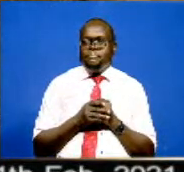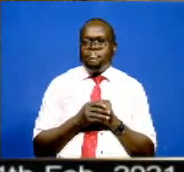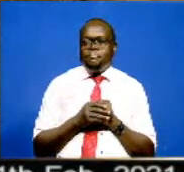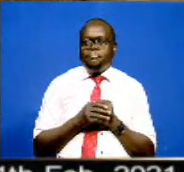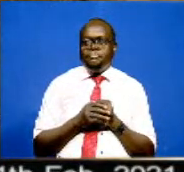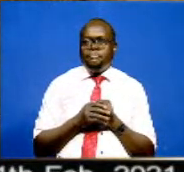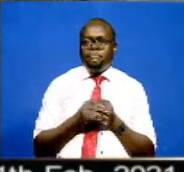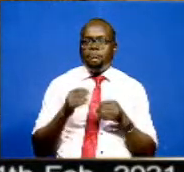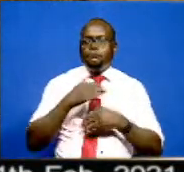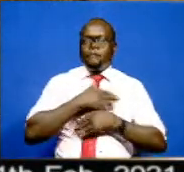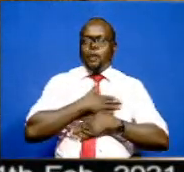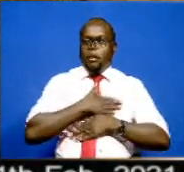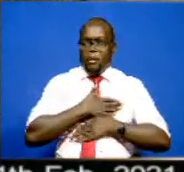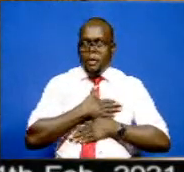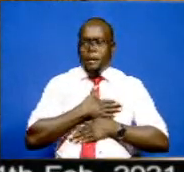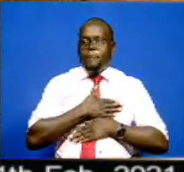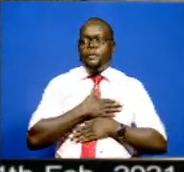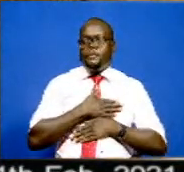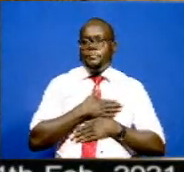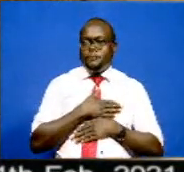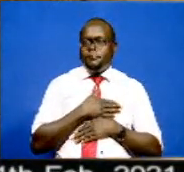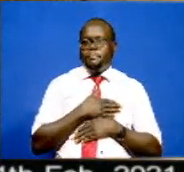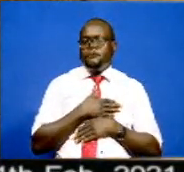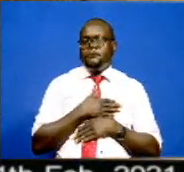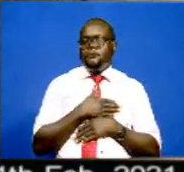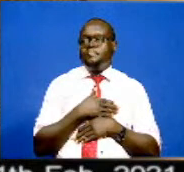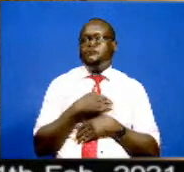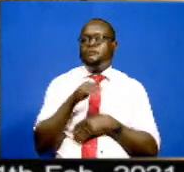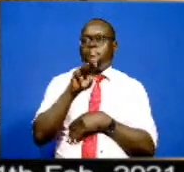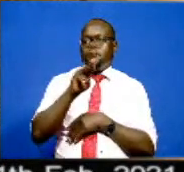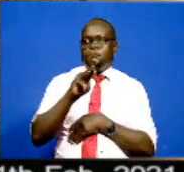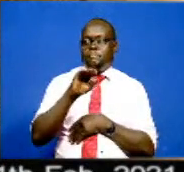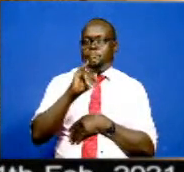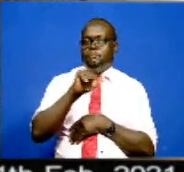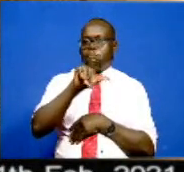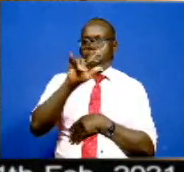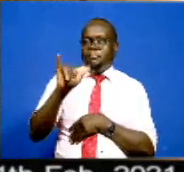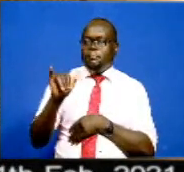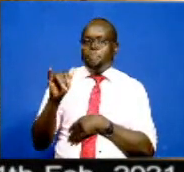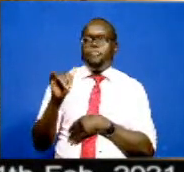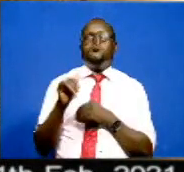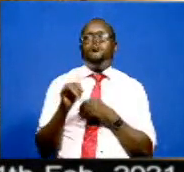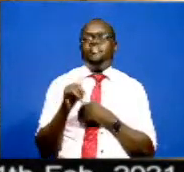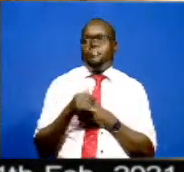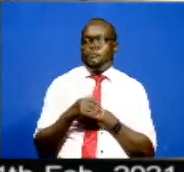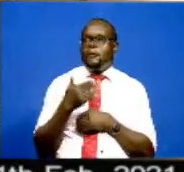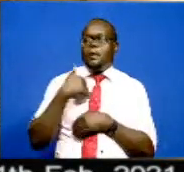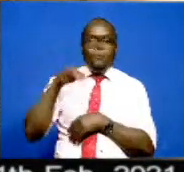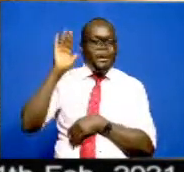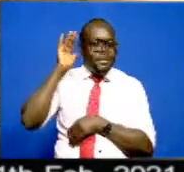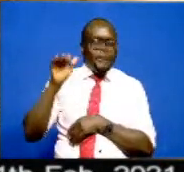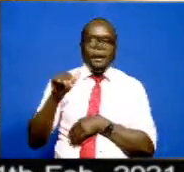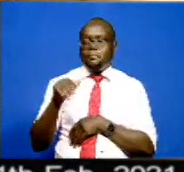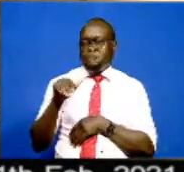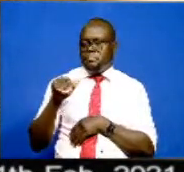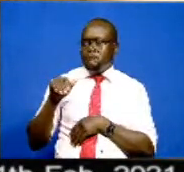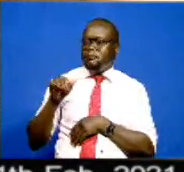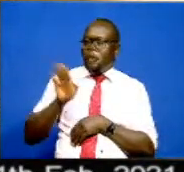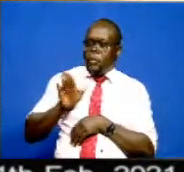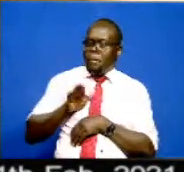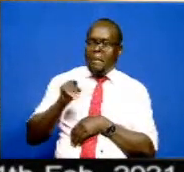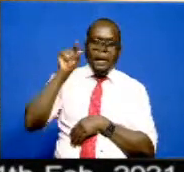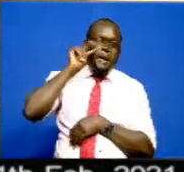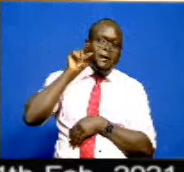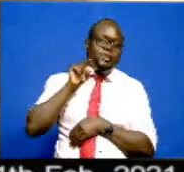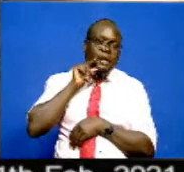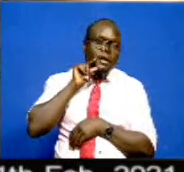Honorable Emilio Diambo, you want to say something? I want to hear the opposite gender. Thank you,